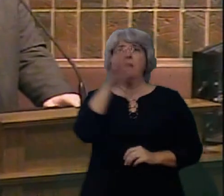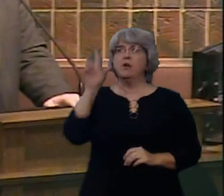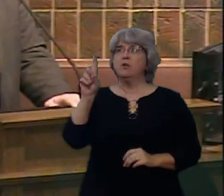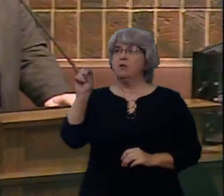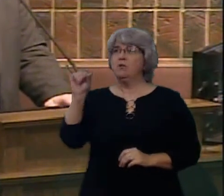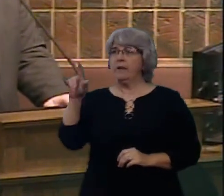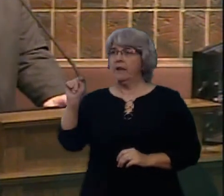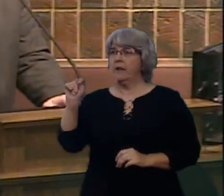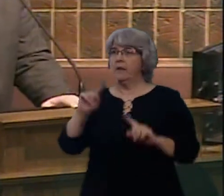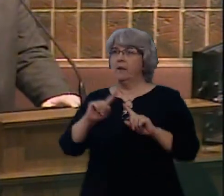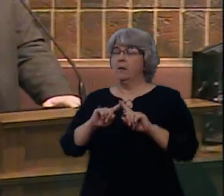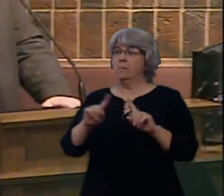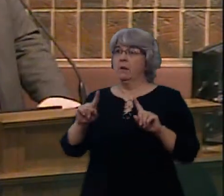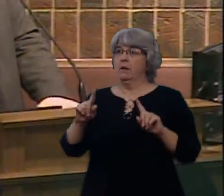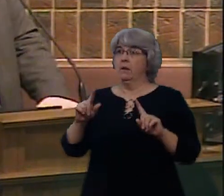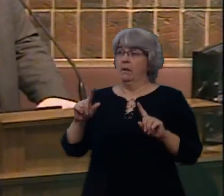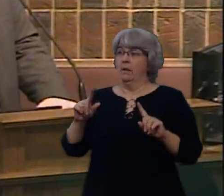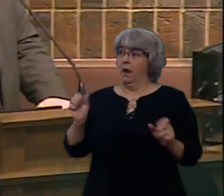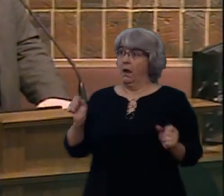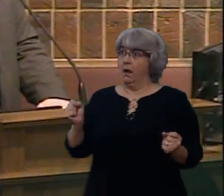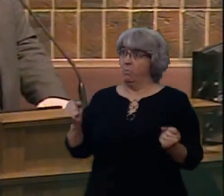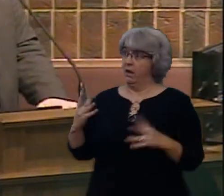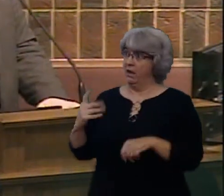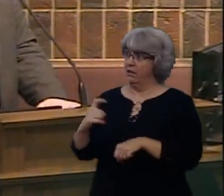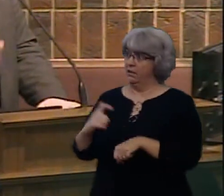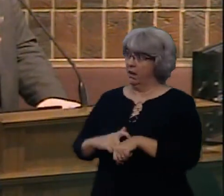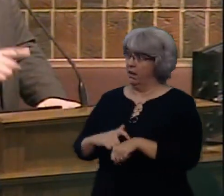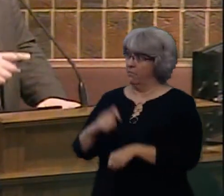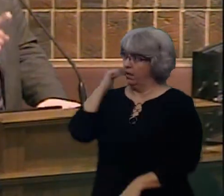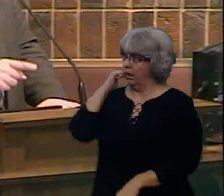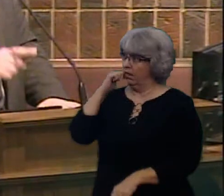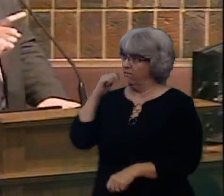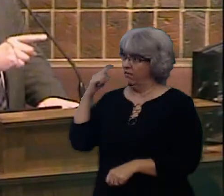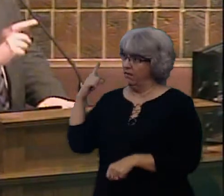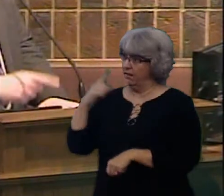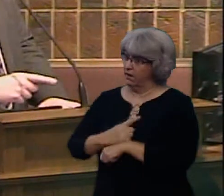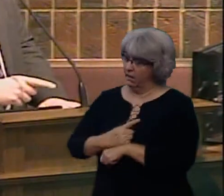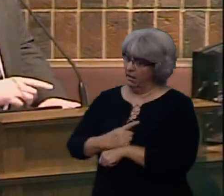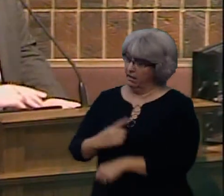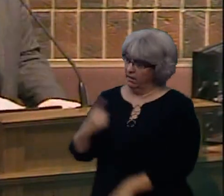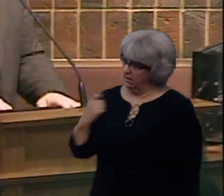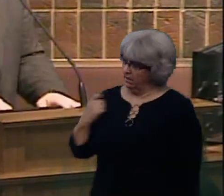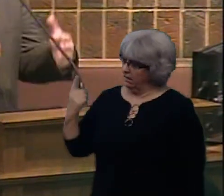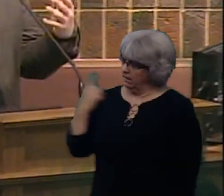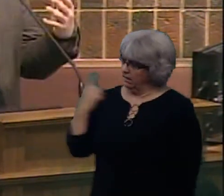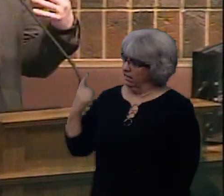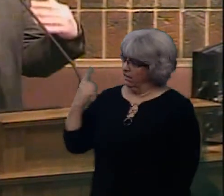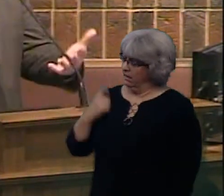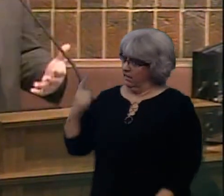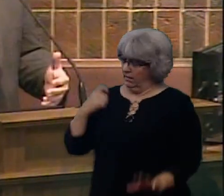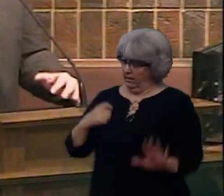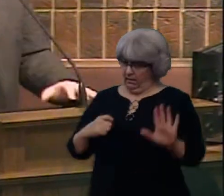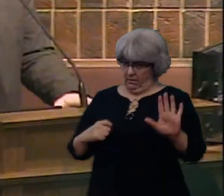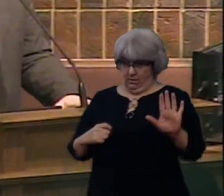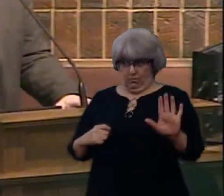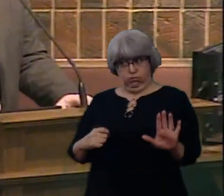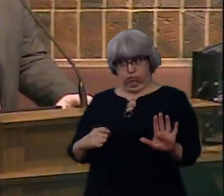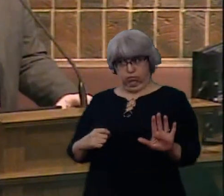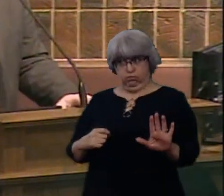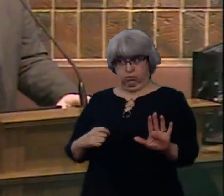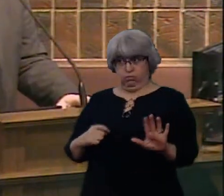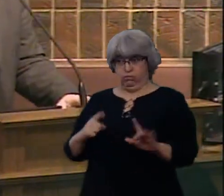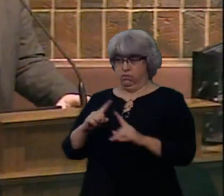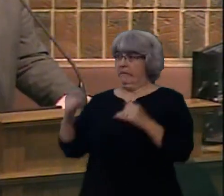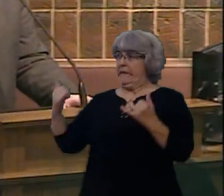not necessarily prepared for how many times a day that was actually going to occur, right? But one new question that I've been